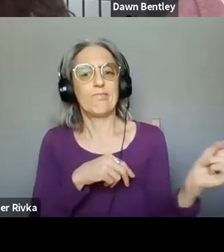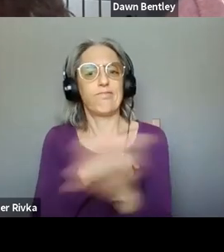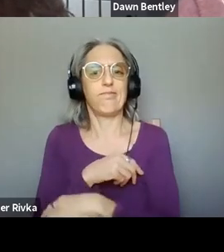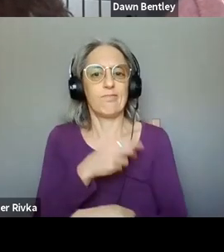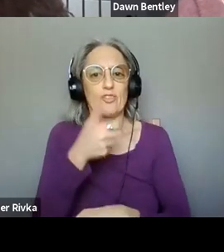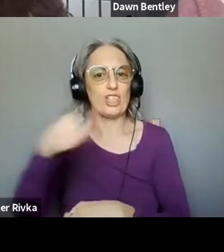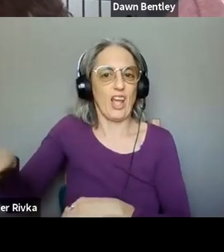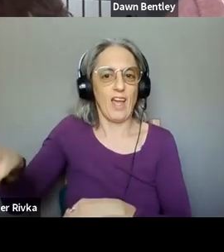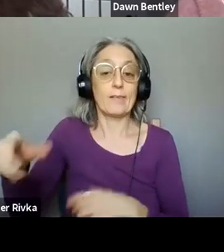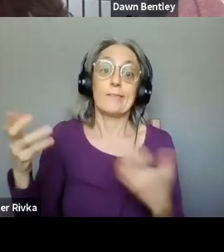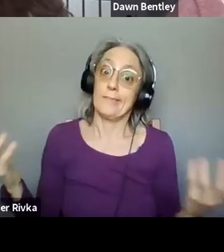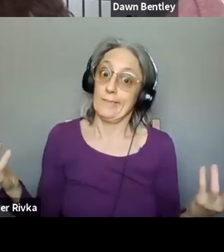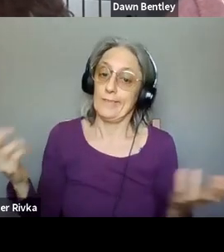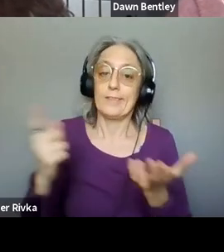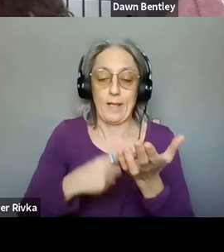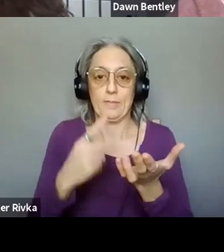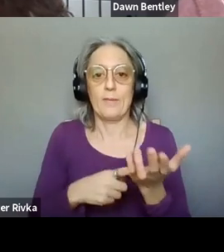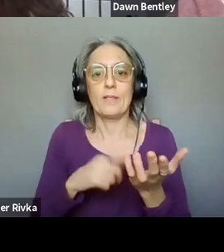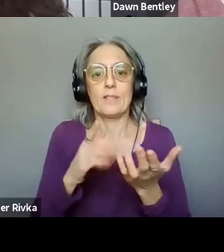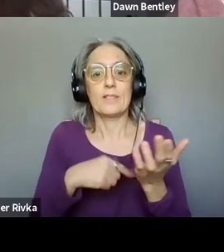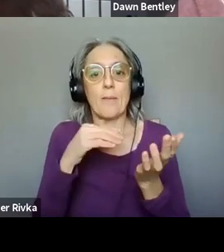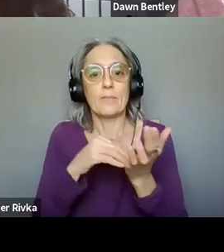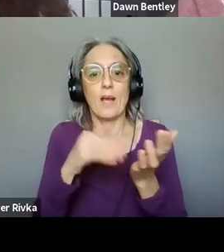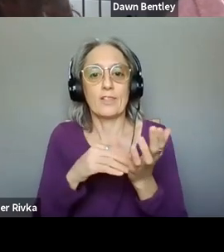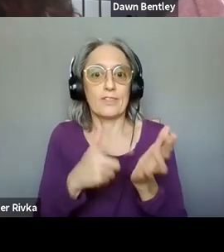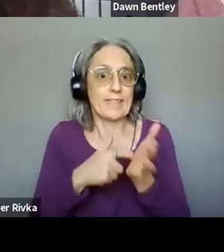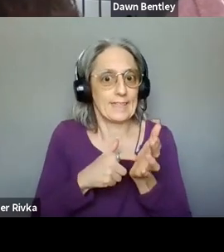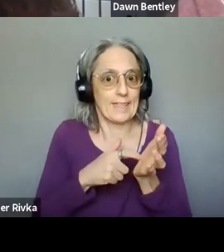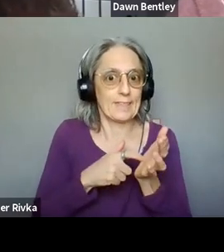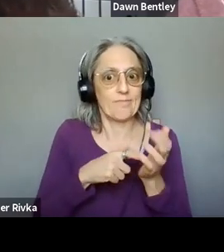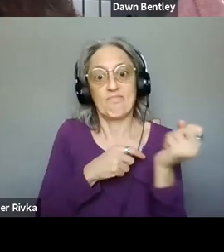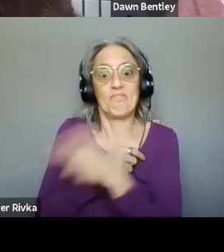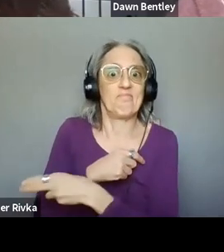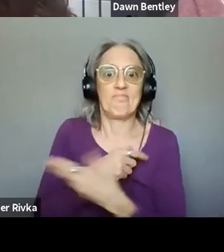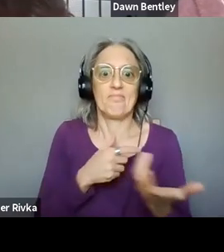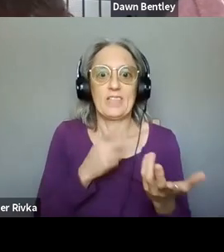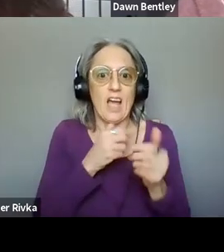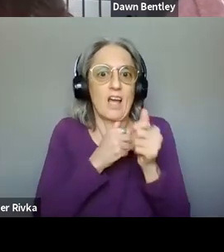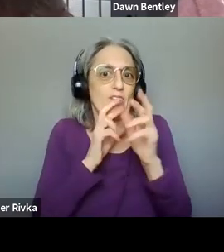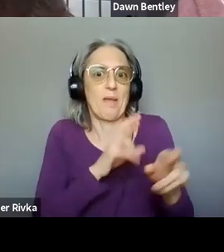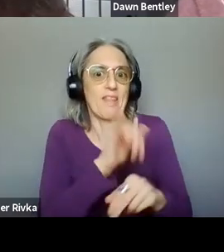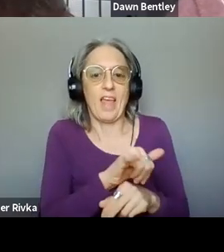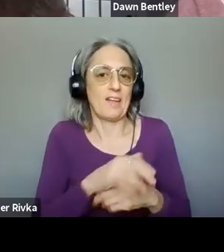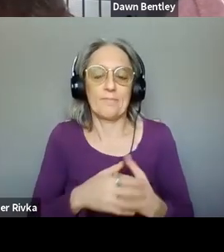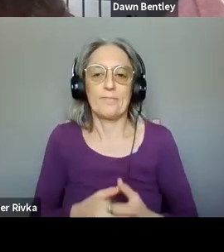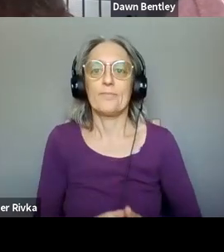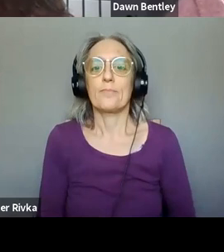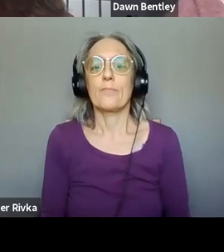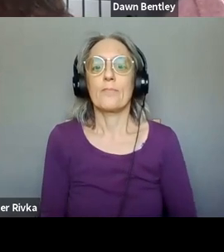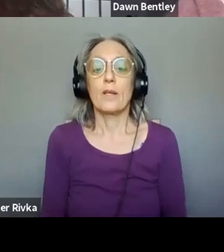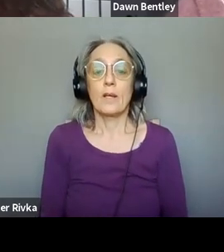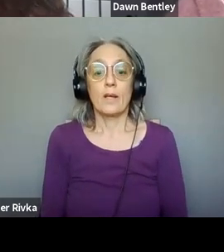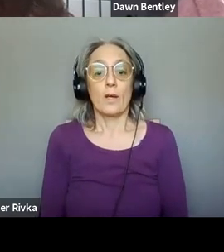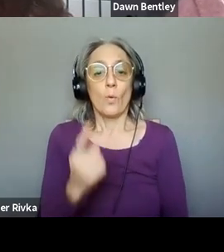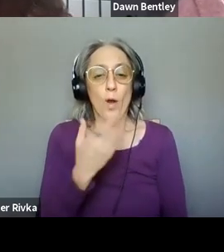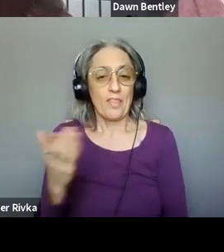anyway. Some providers just insist upon that. So it could happen. But I would say also with Meg, one thing that we've seen helpful, a lot